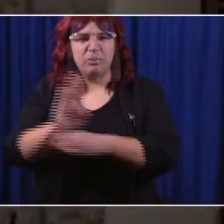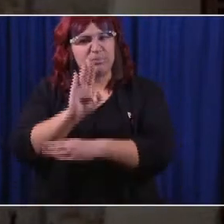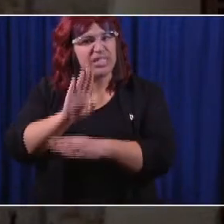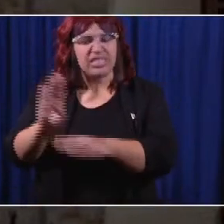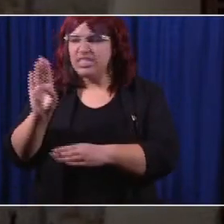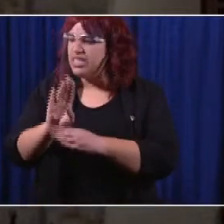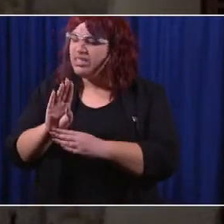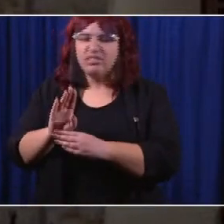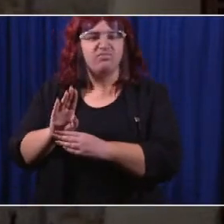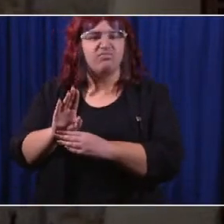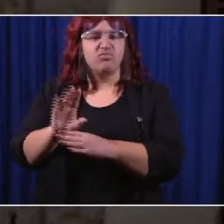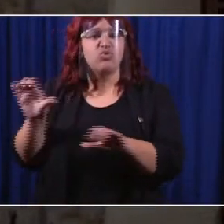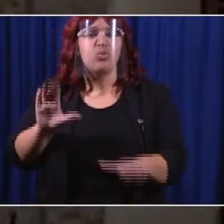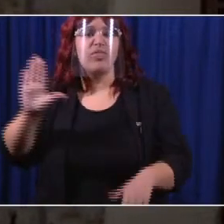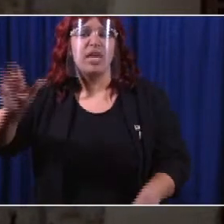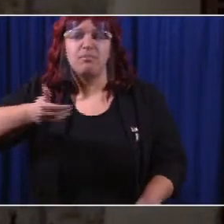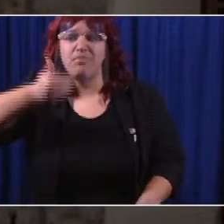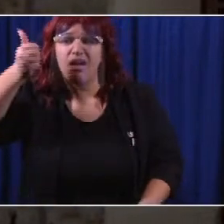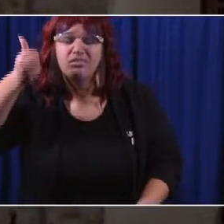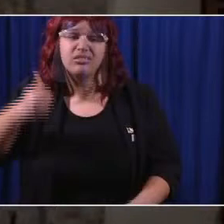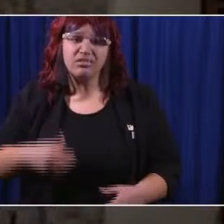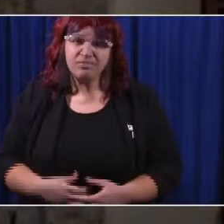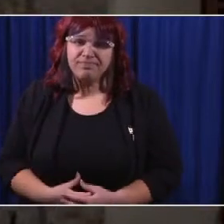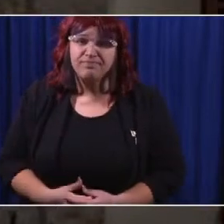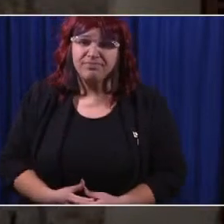that reported indicating one business is not,